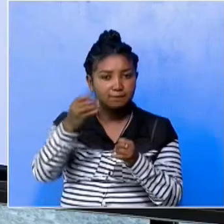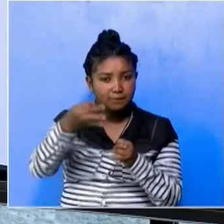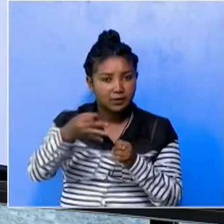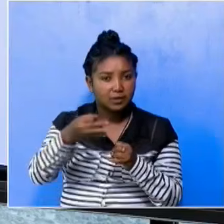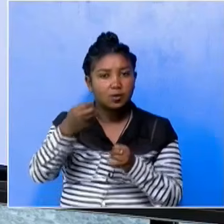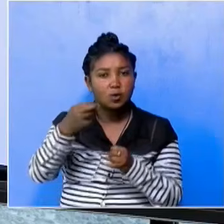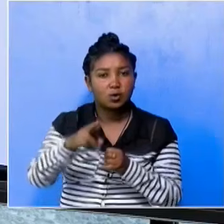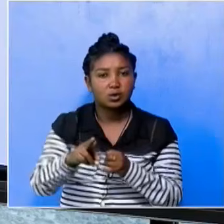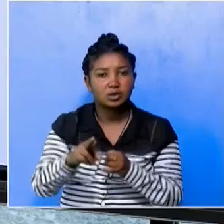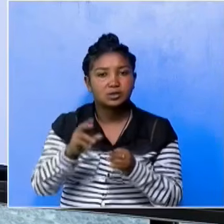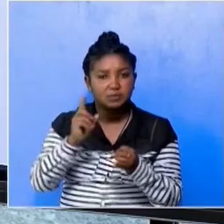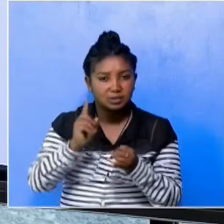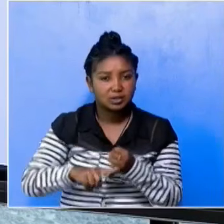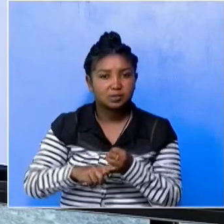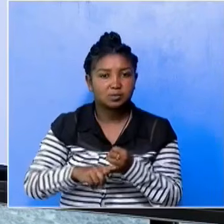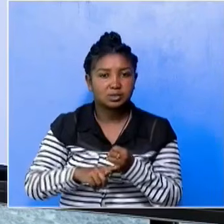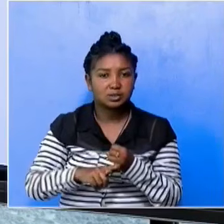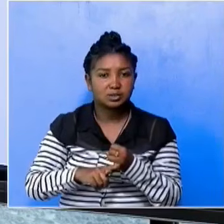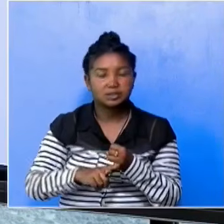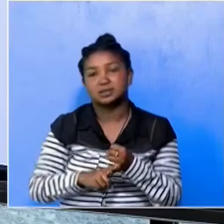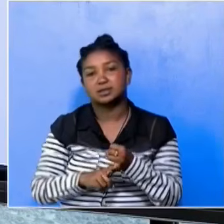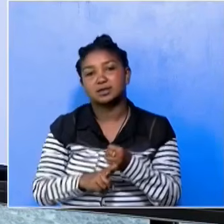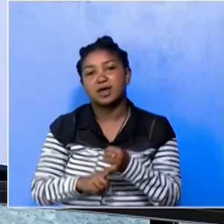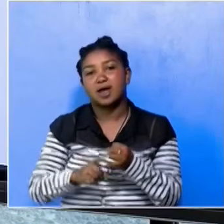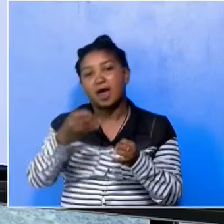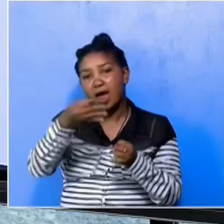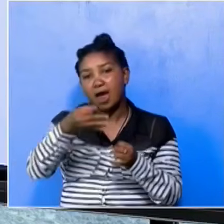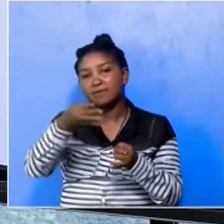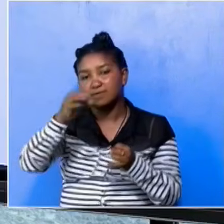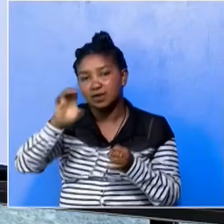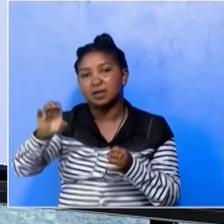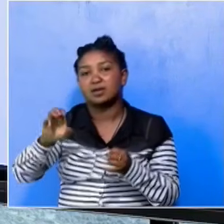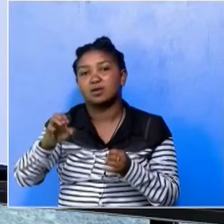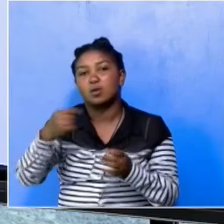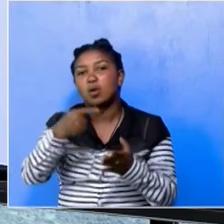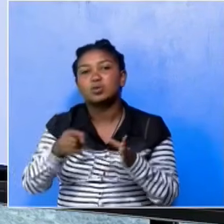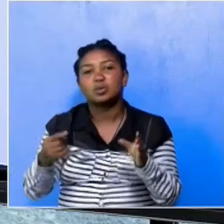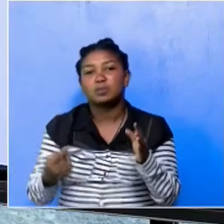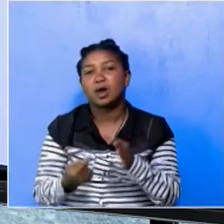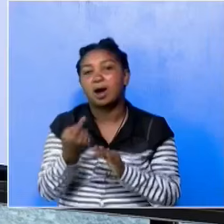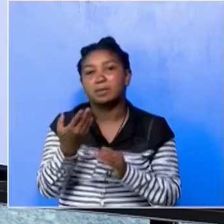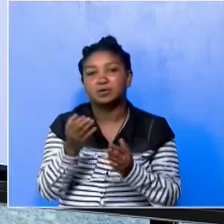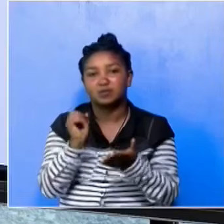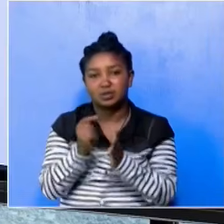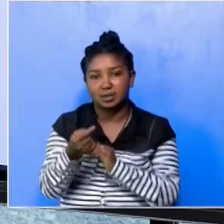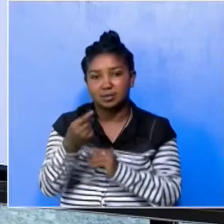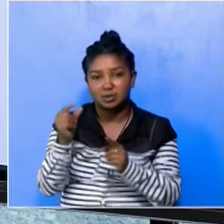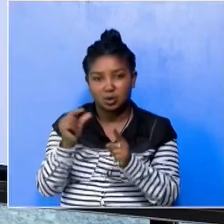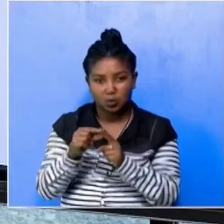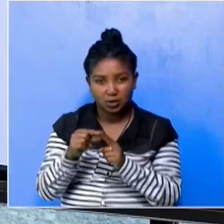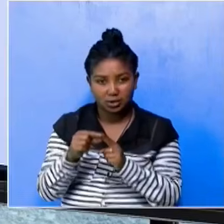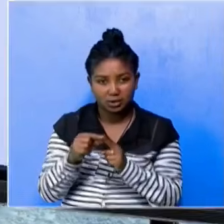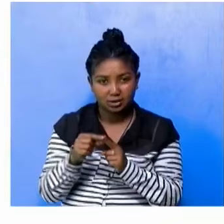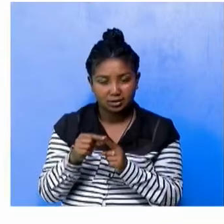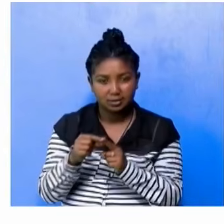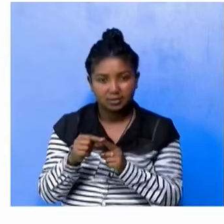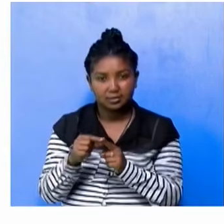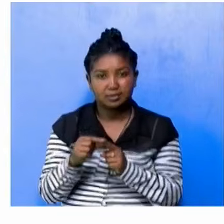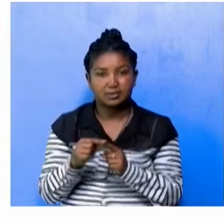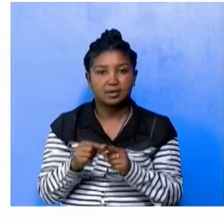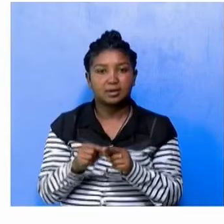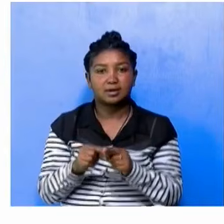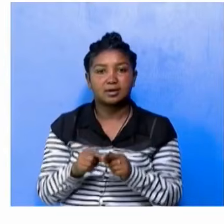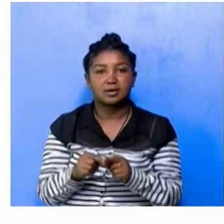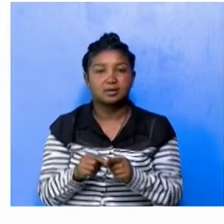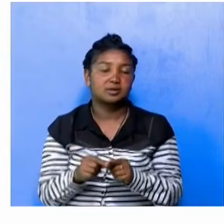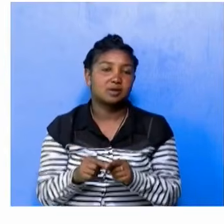or if it is ended in fe, what will be happen there? For example, the word here,